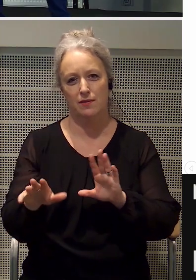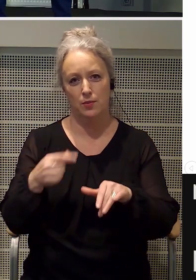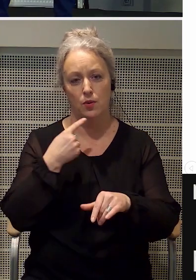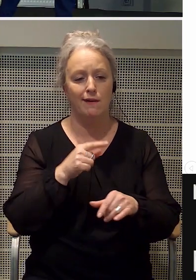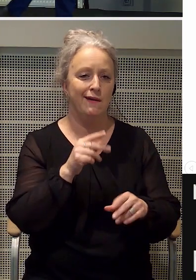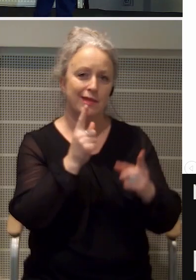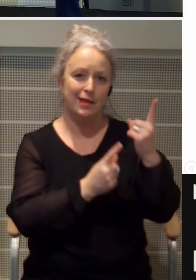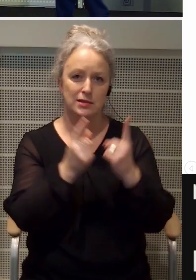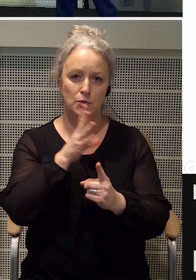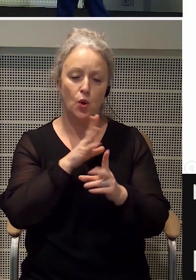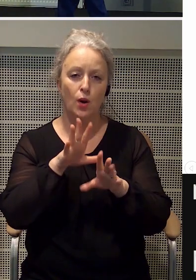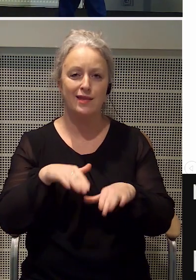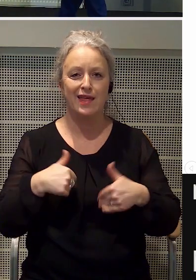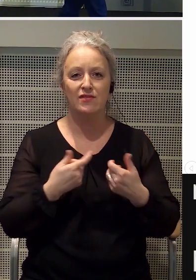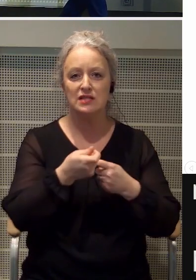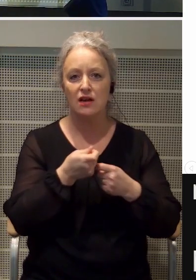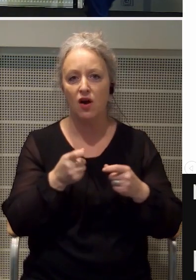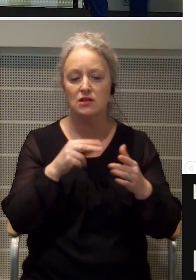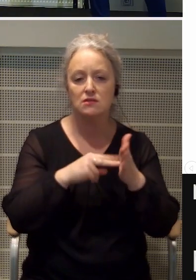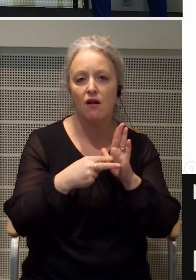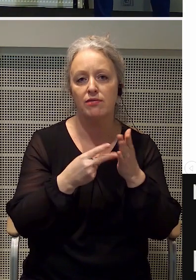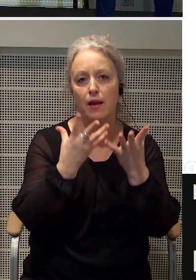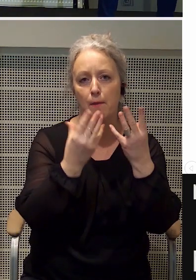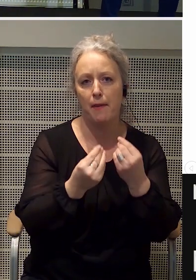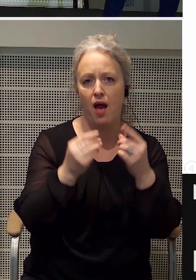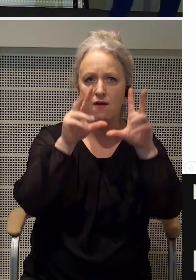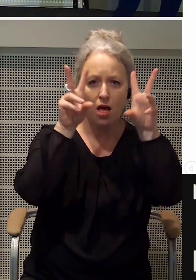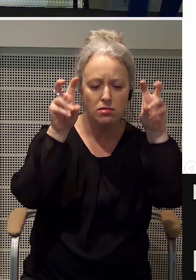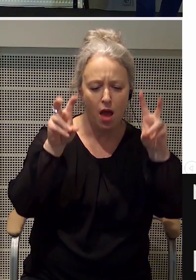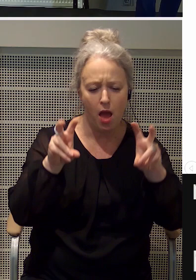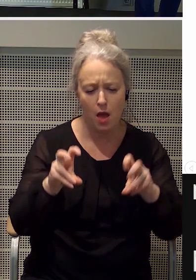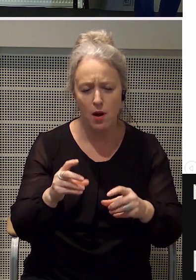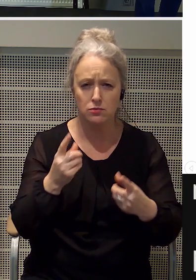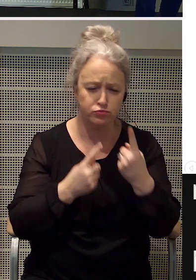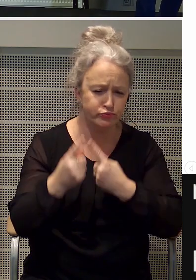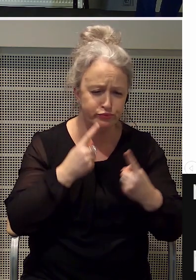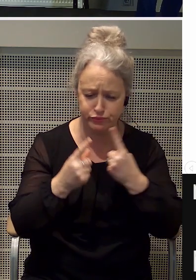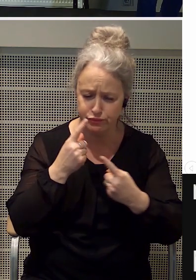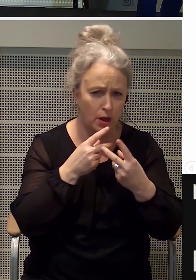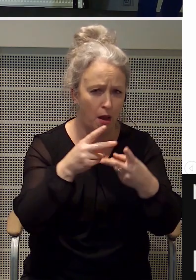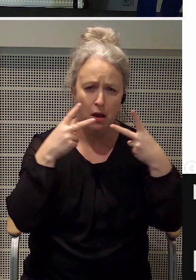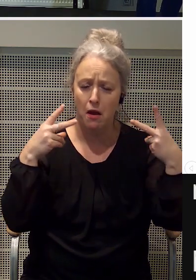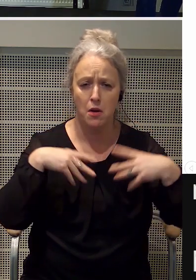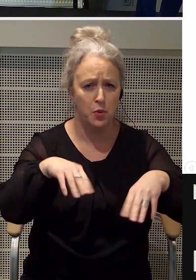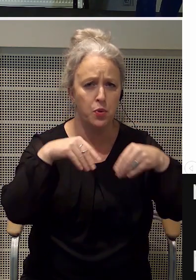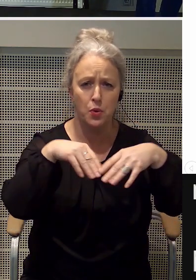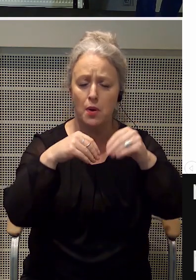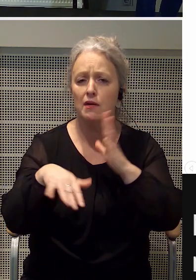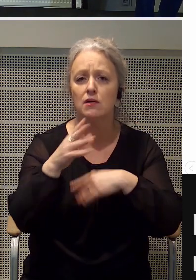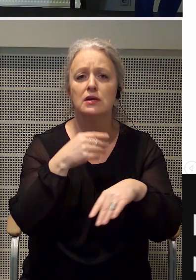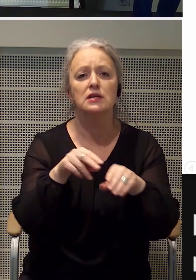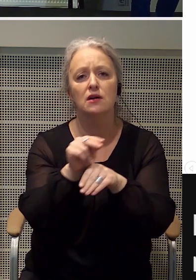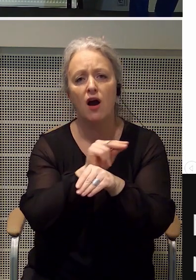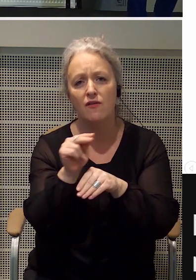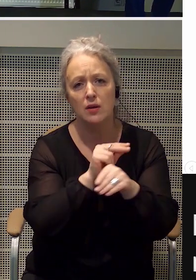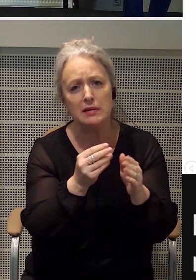it is for him. He is a very honest man. In December, we had a strategy day at the Health Insurance